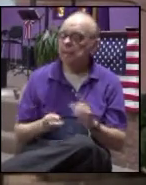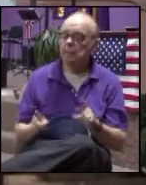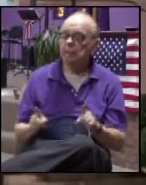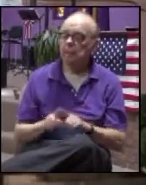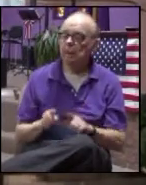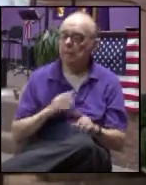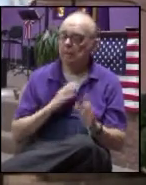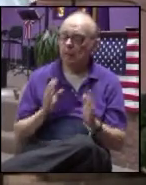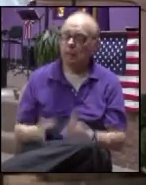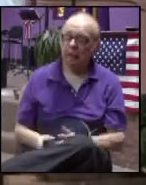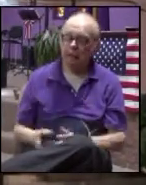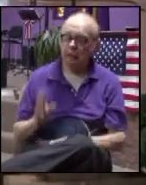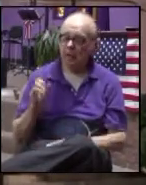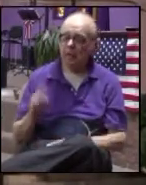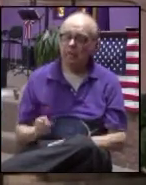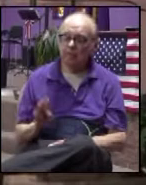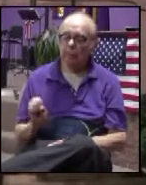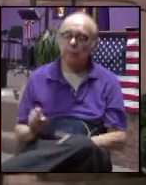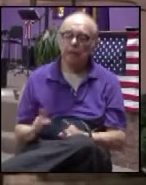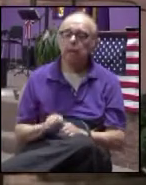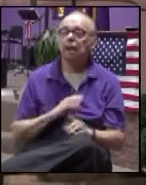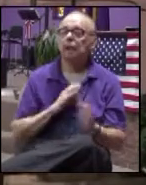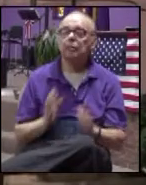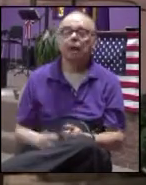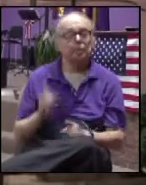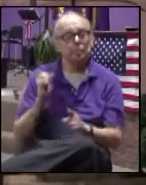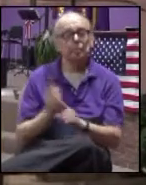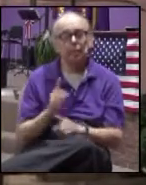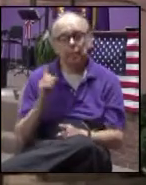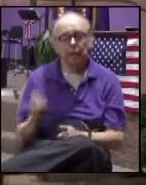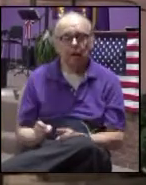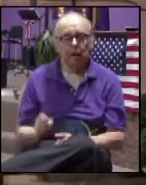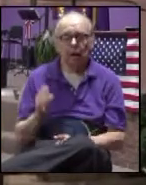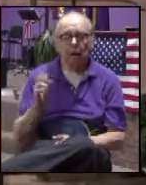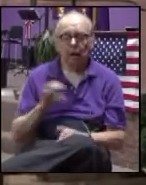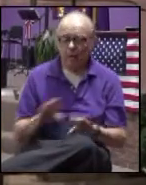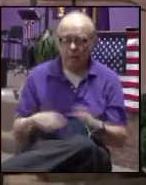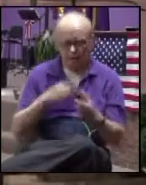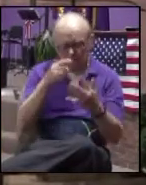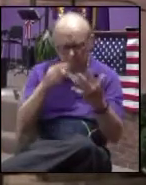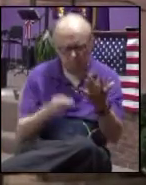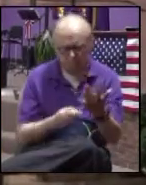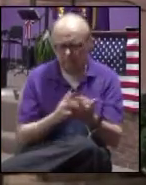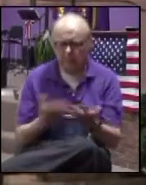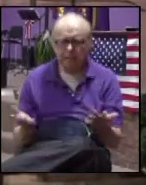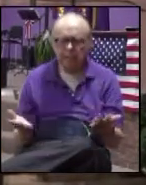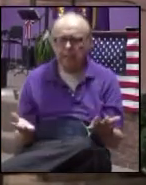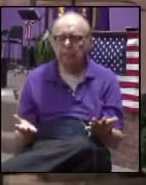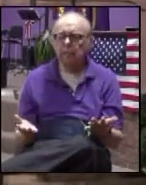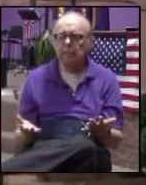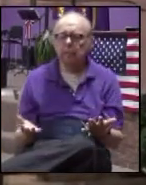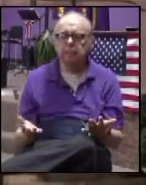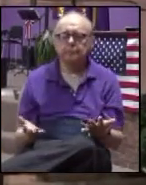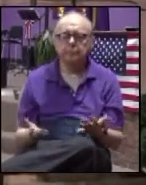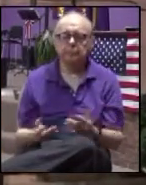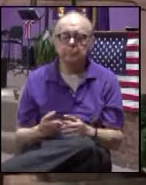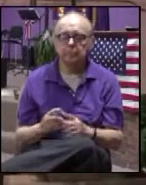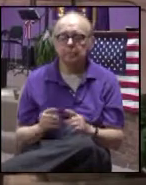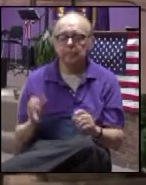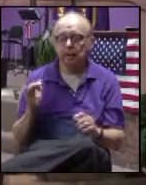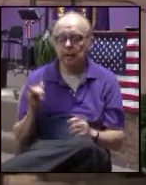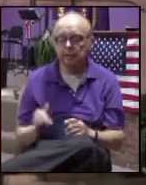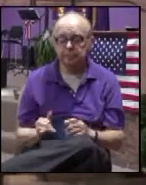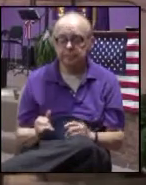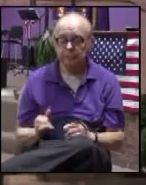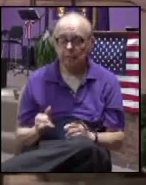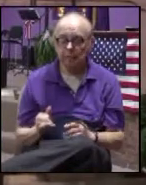So I'm supposed to be like Christ. I'm supposed to do this. I'm supposed to do that. And